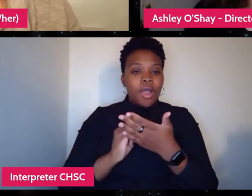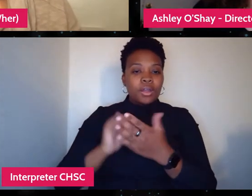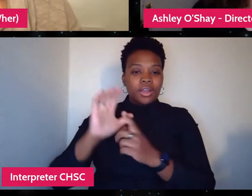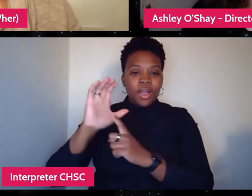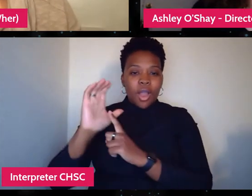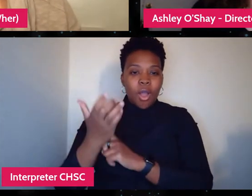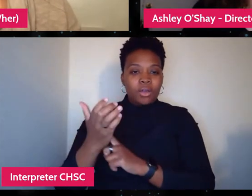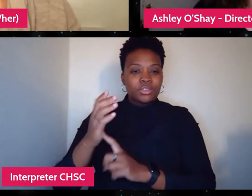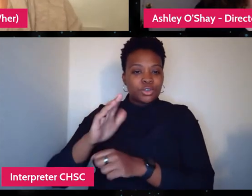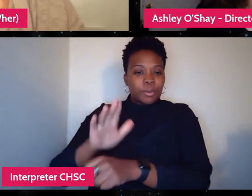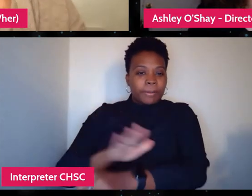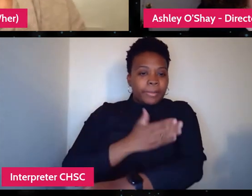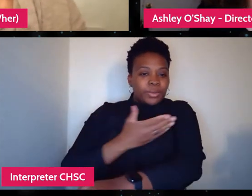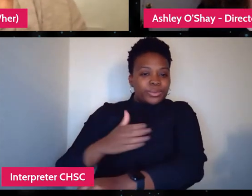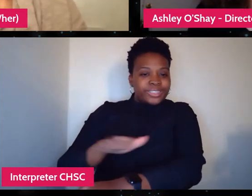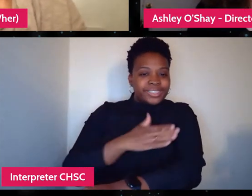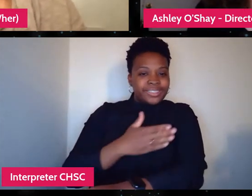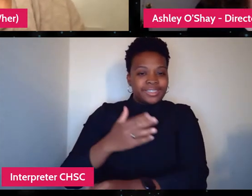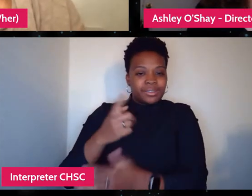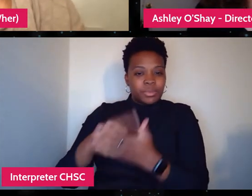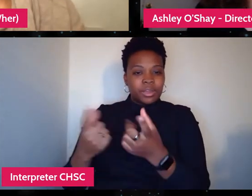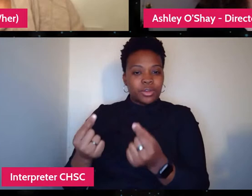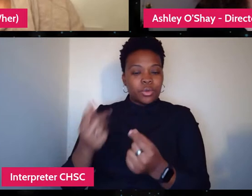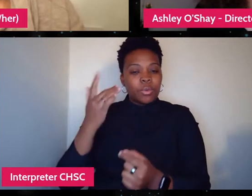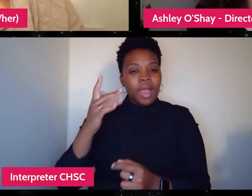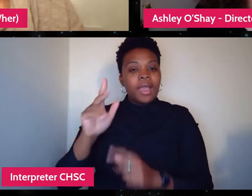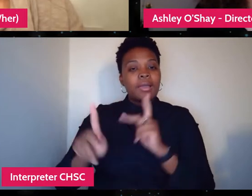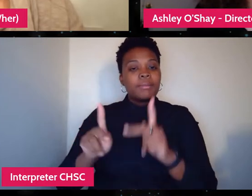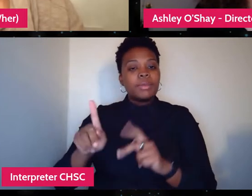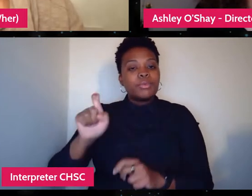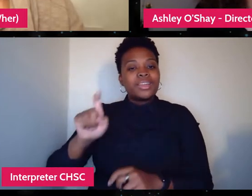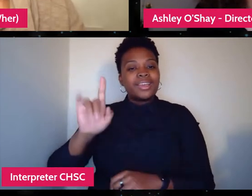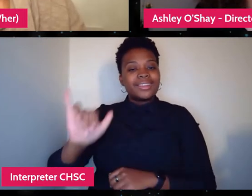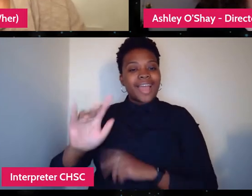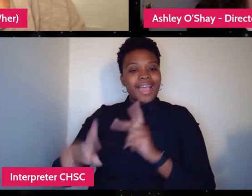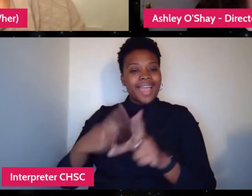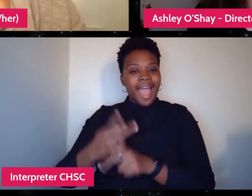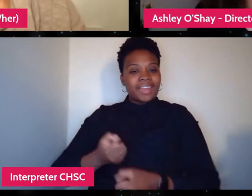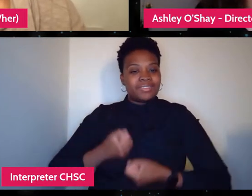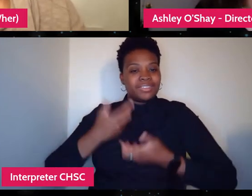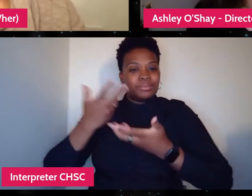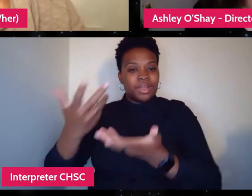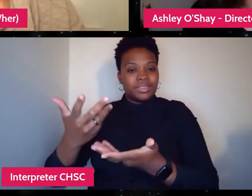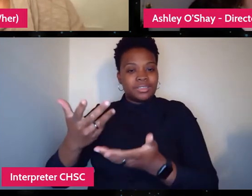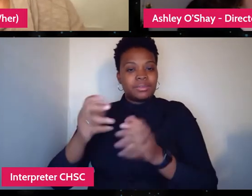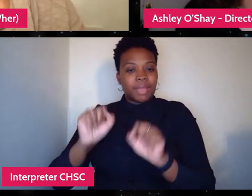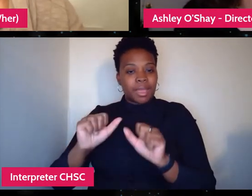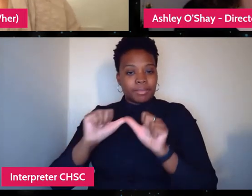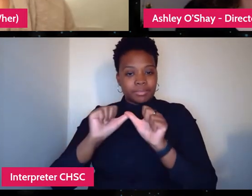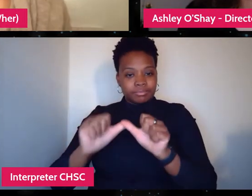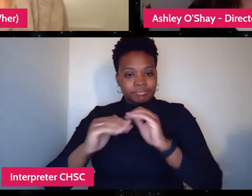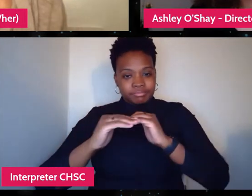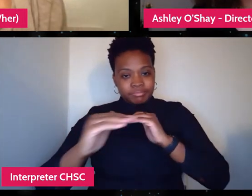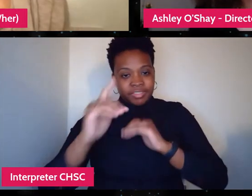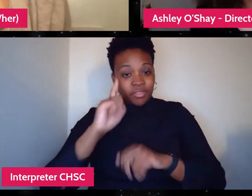work that they do, because people need that kind of expression to be able to sustain themselves for the long term. Yes, and that was